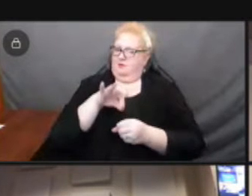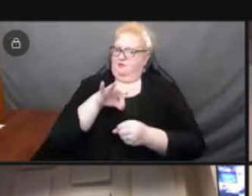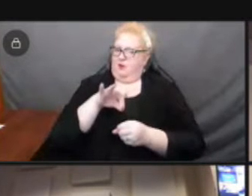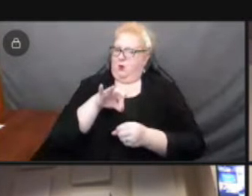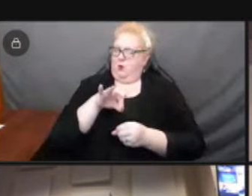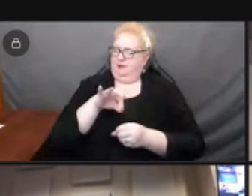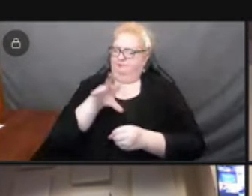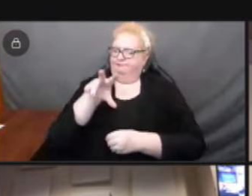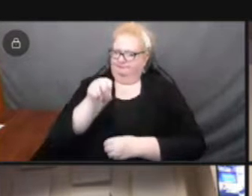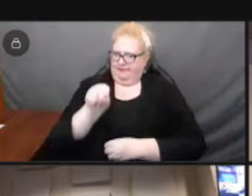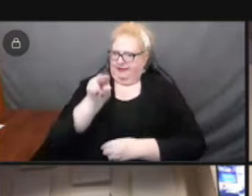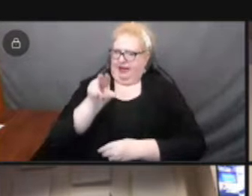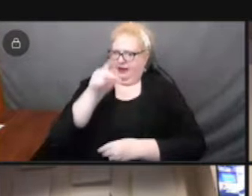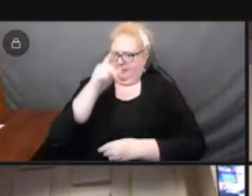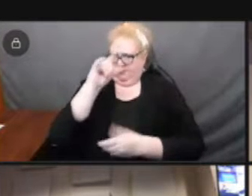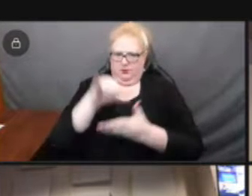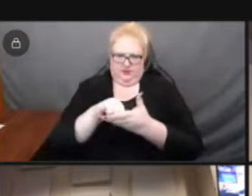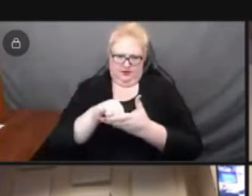this.